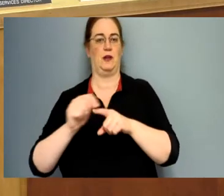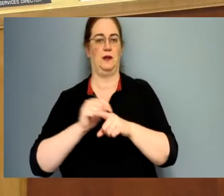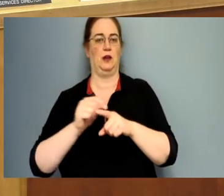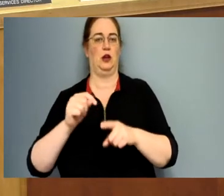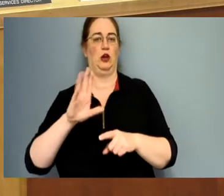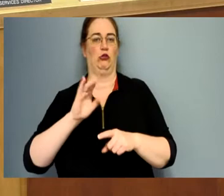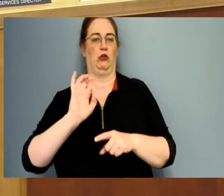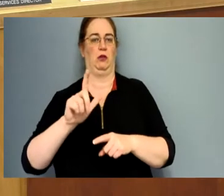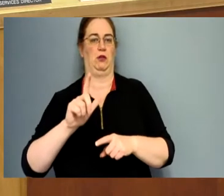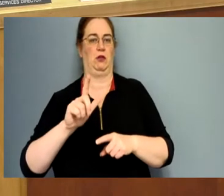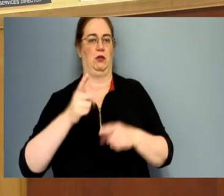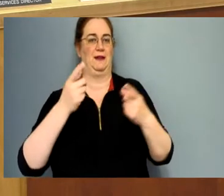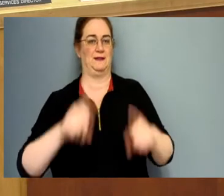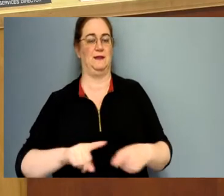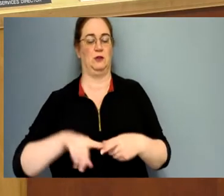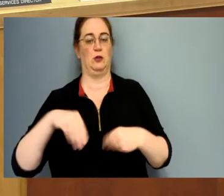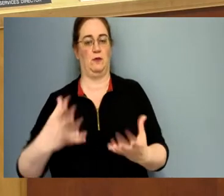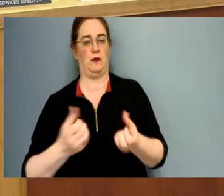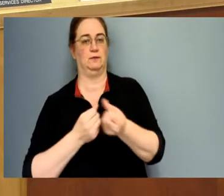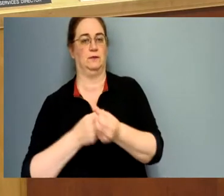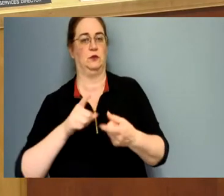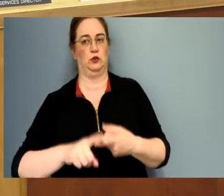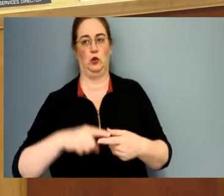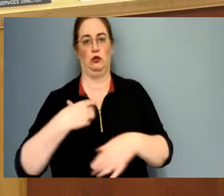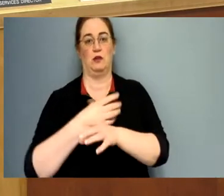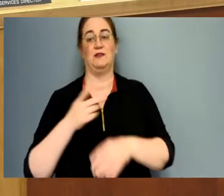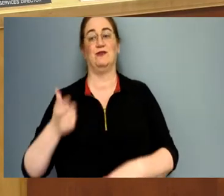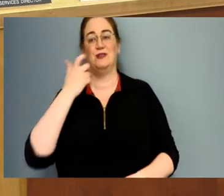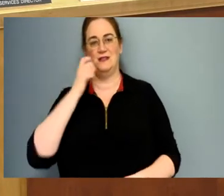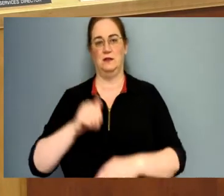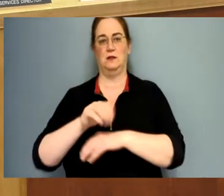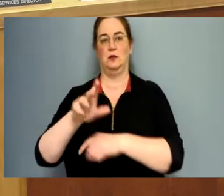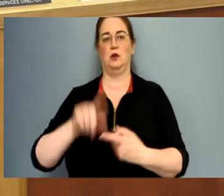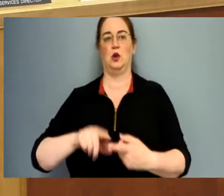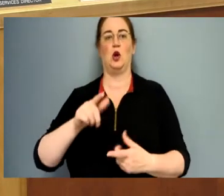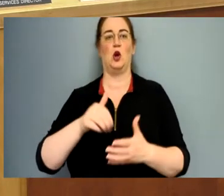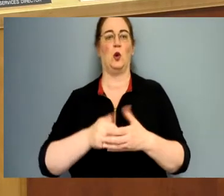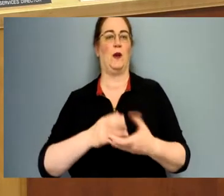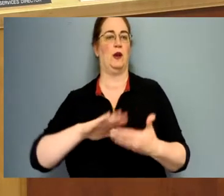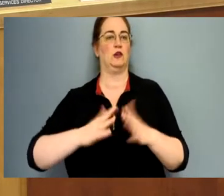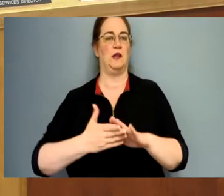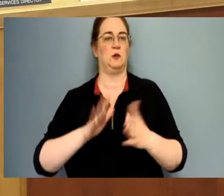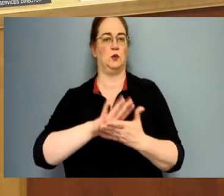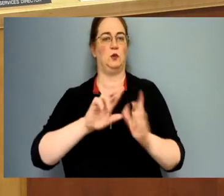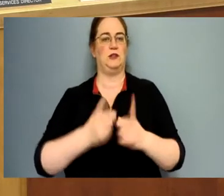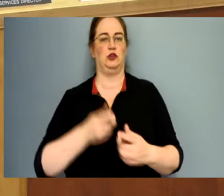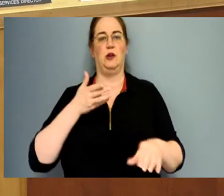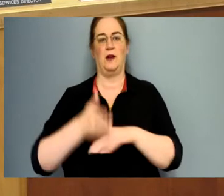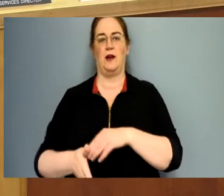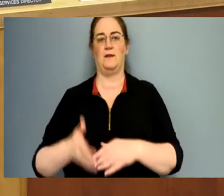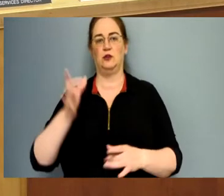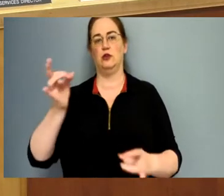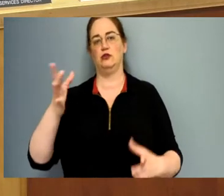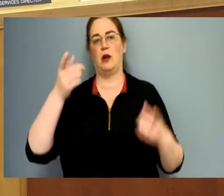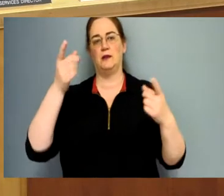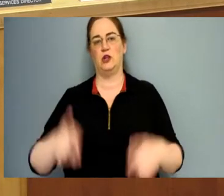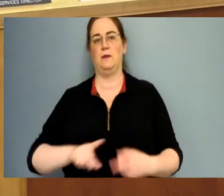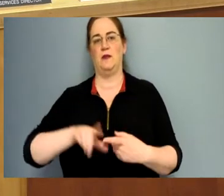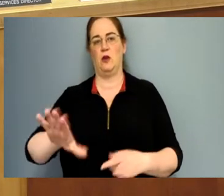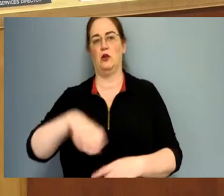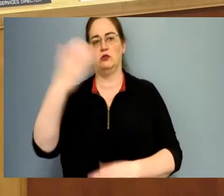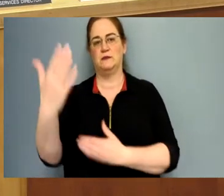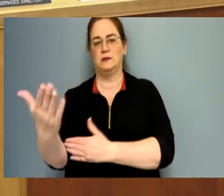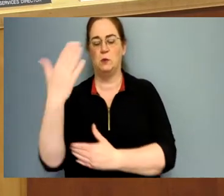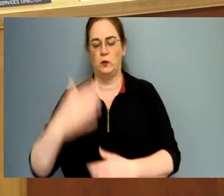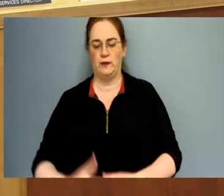to provide care at times of crisis. Recently, they've been deployed to Quakertown School District after a tragedy occurred there on Christmas